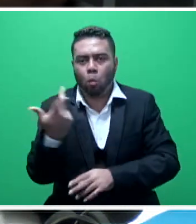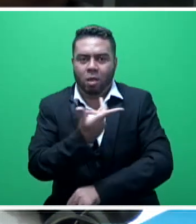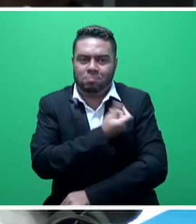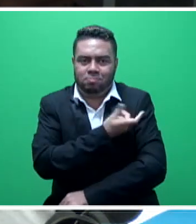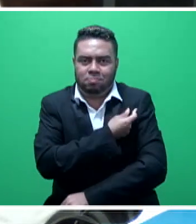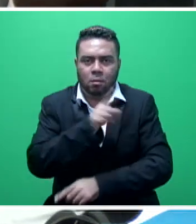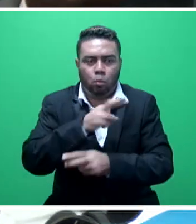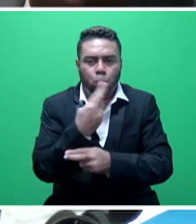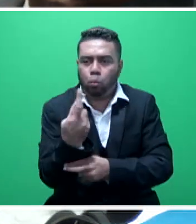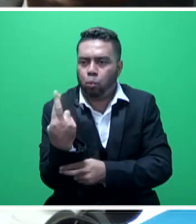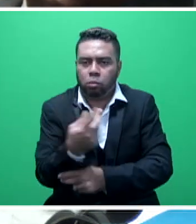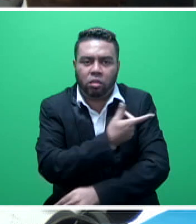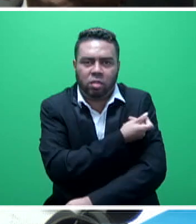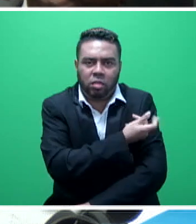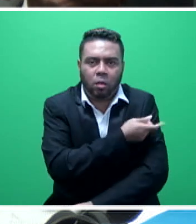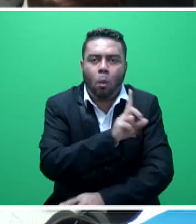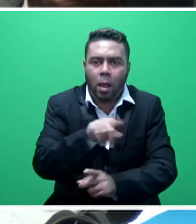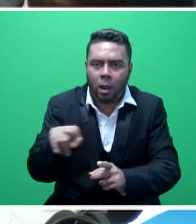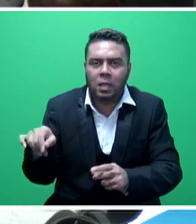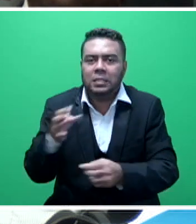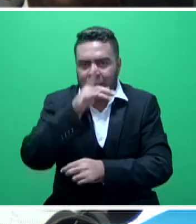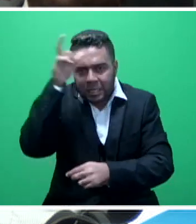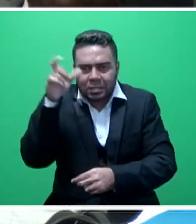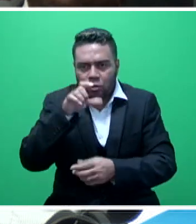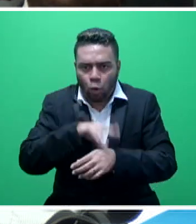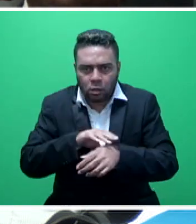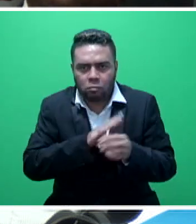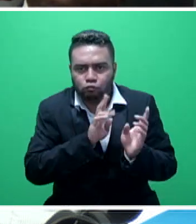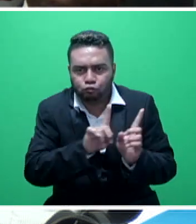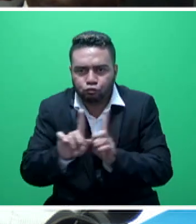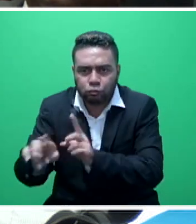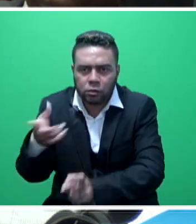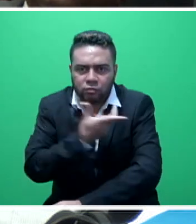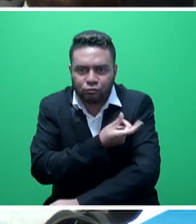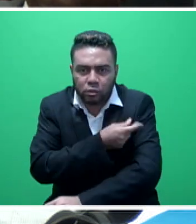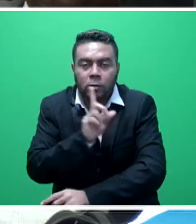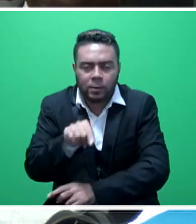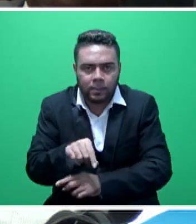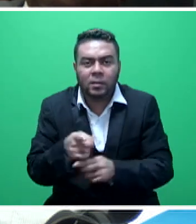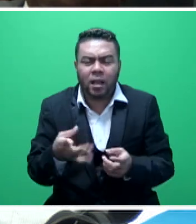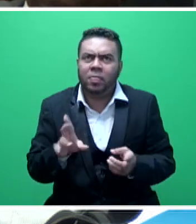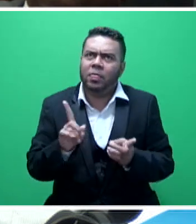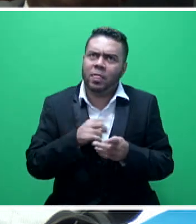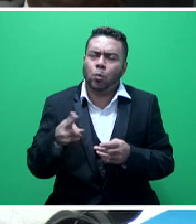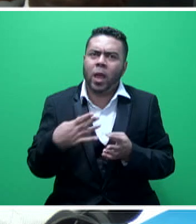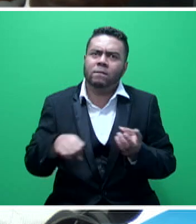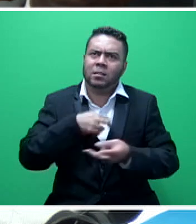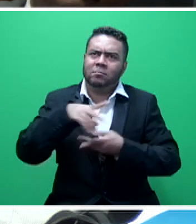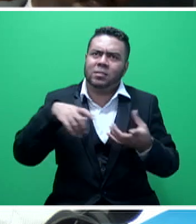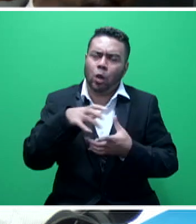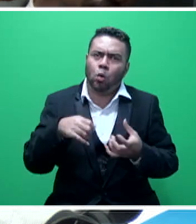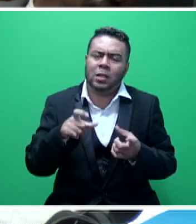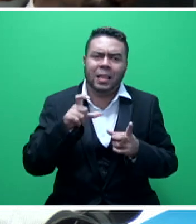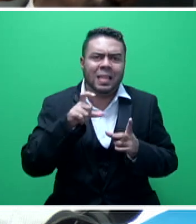had in that span of 5 months, we had the 3 cyclones. They were namely TC Sarai, Tino, and then severe